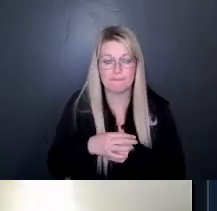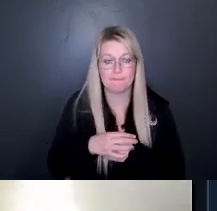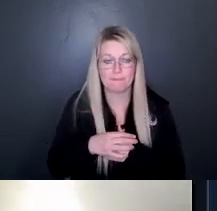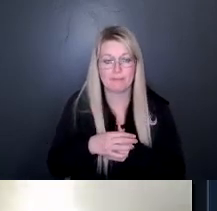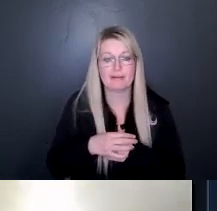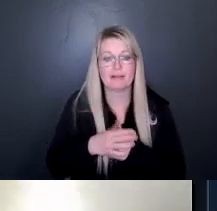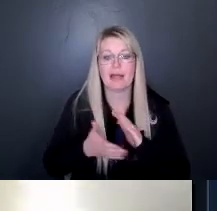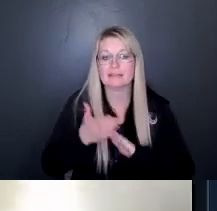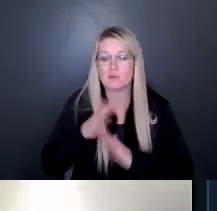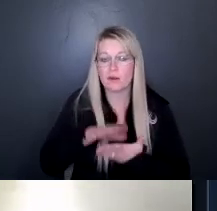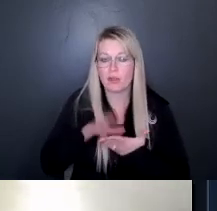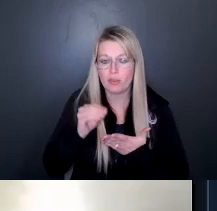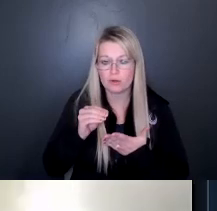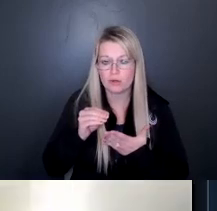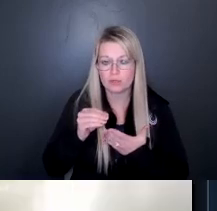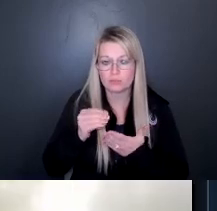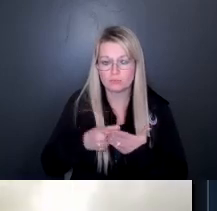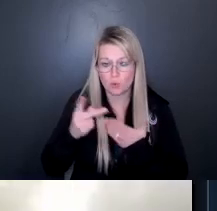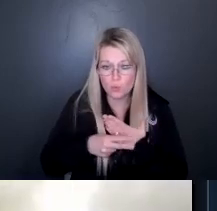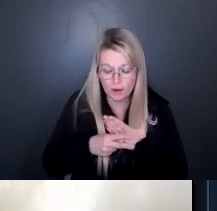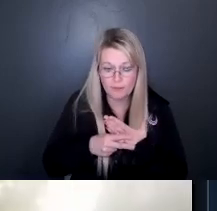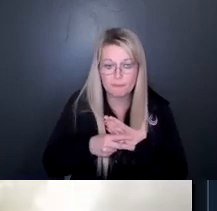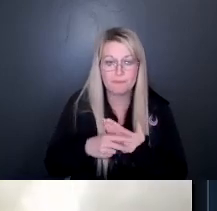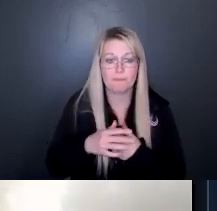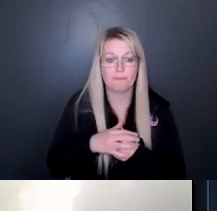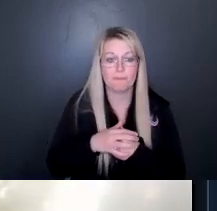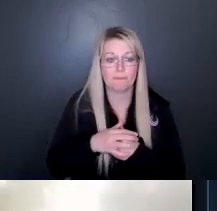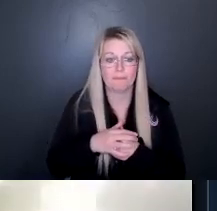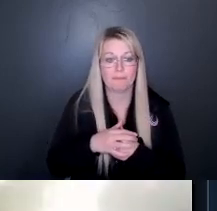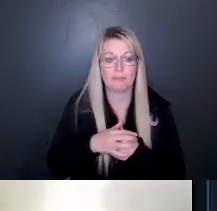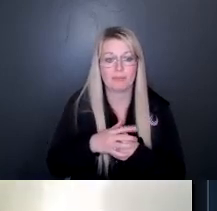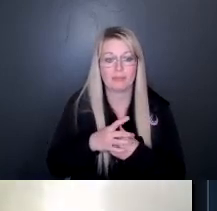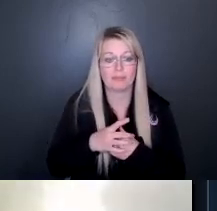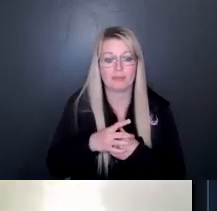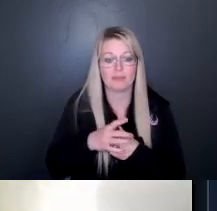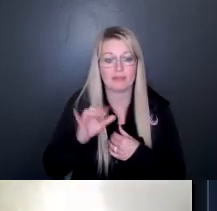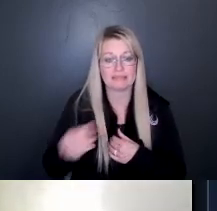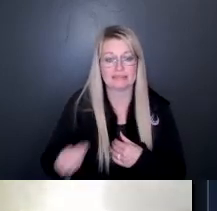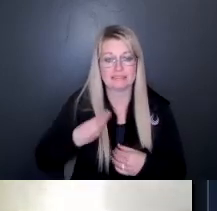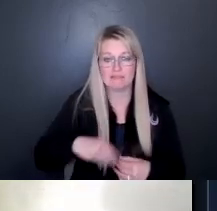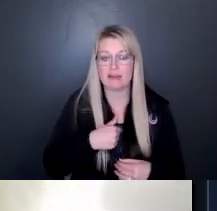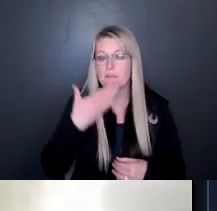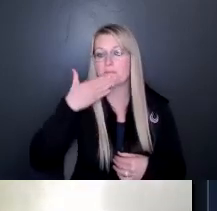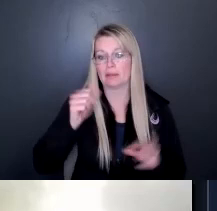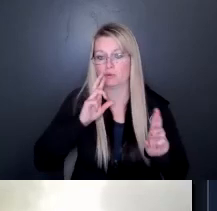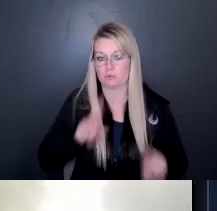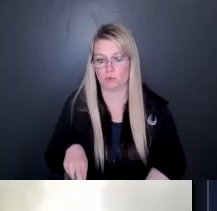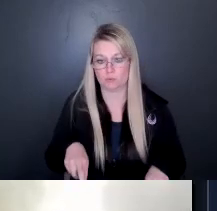Accelerated Learning Program, upon implementation, has given us better results.